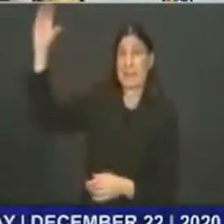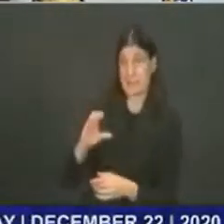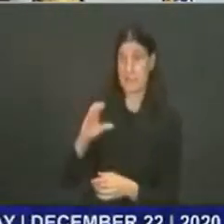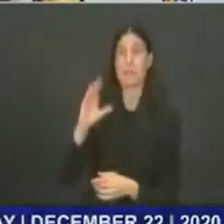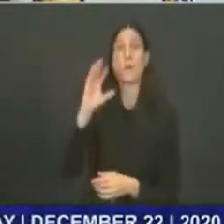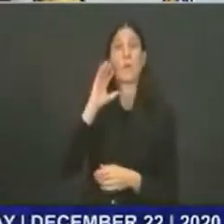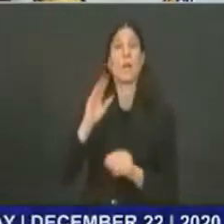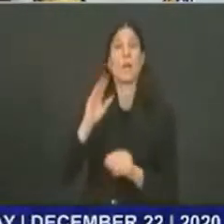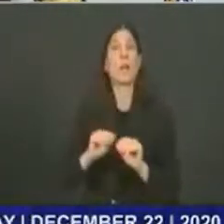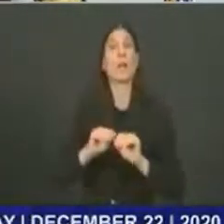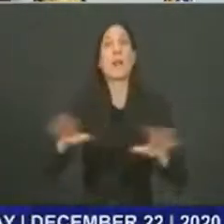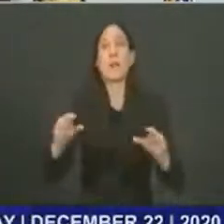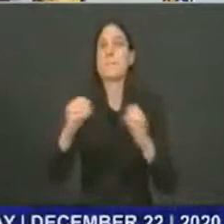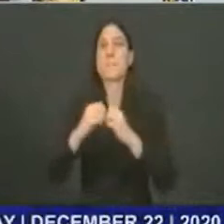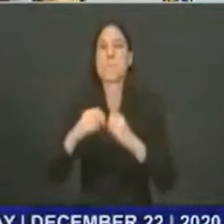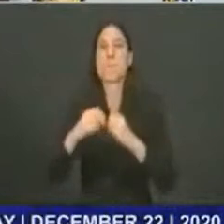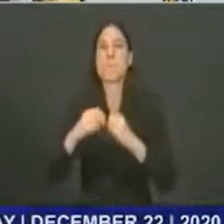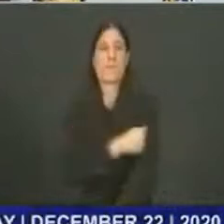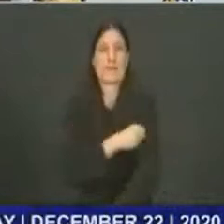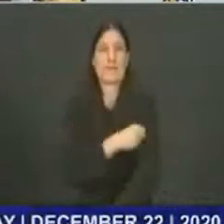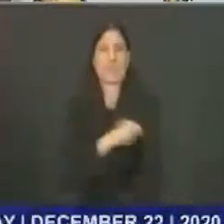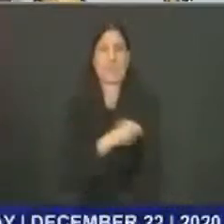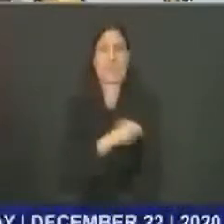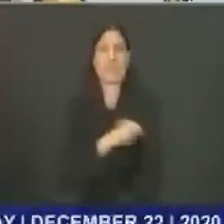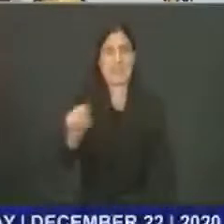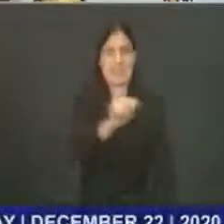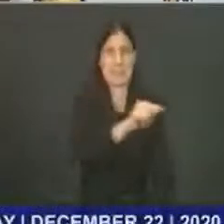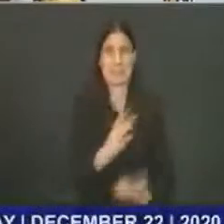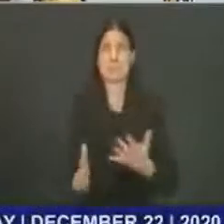12, which is fantastic. The